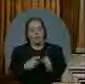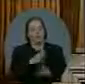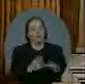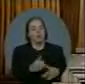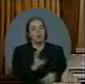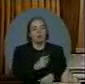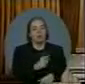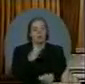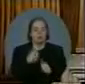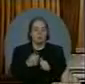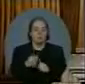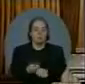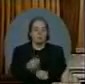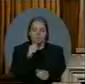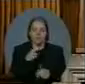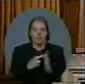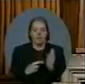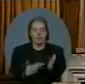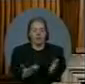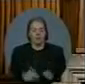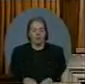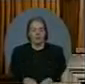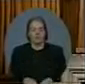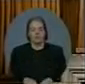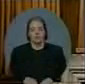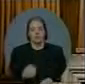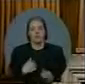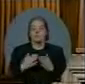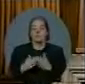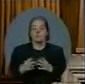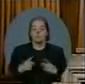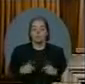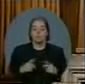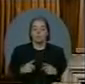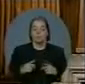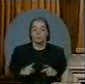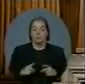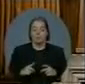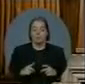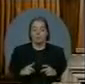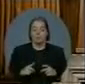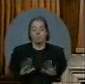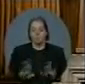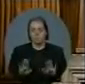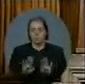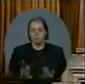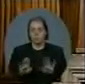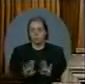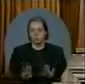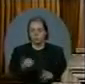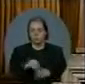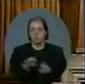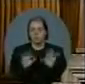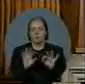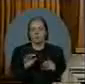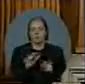I urge the honourable member to show some restraint in his use of language. There's no use to getting into other things